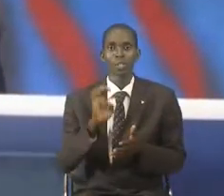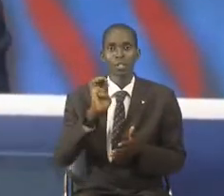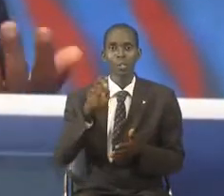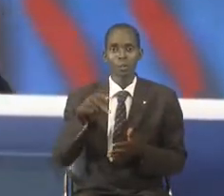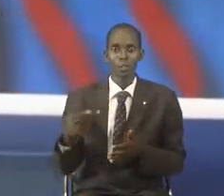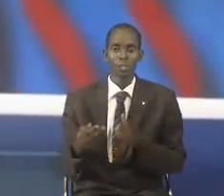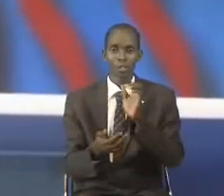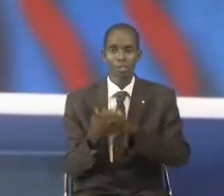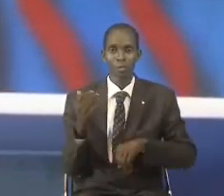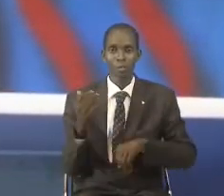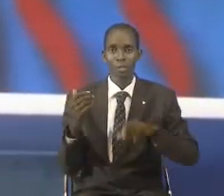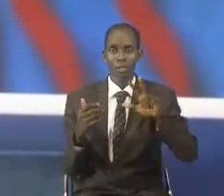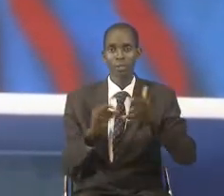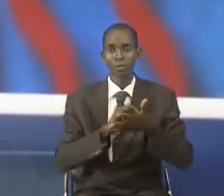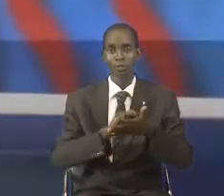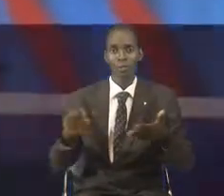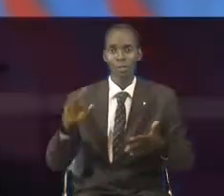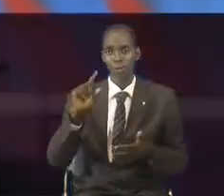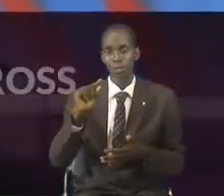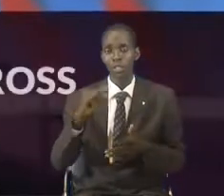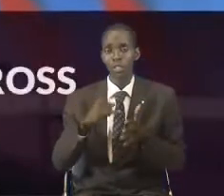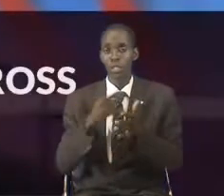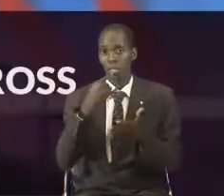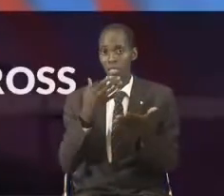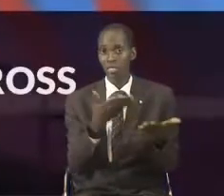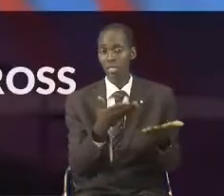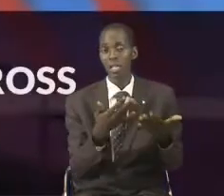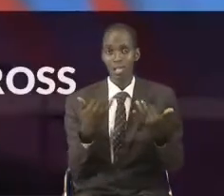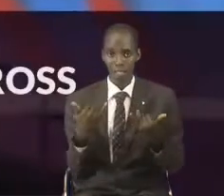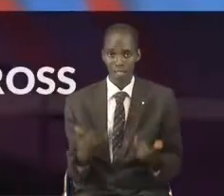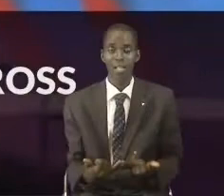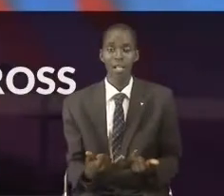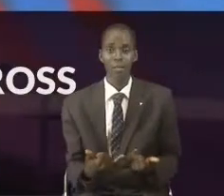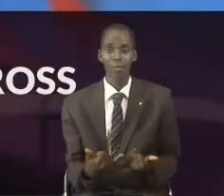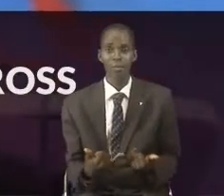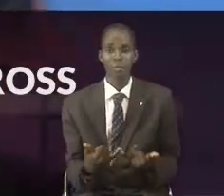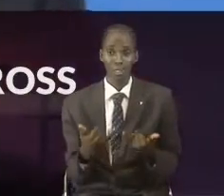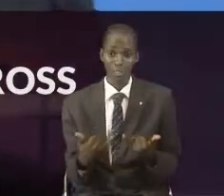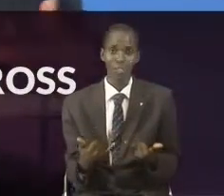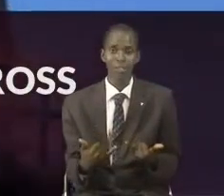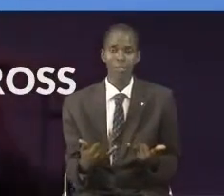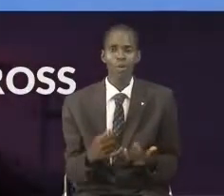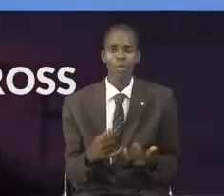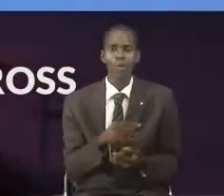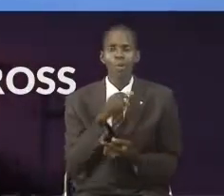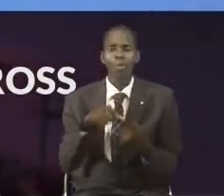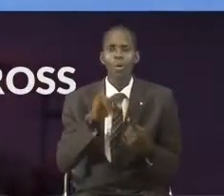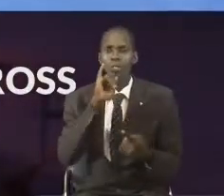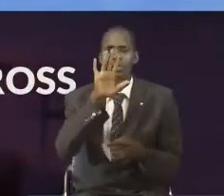20. Ephesians chapter 3, we're looking at verse 20. It says,